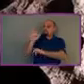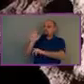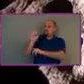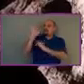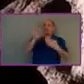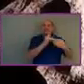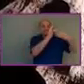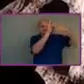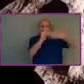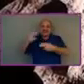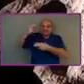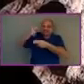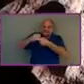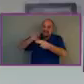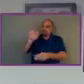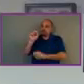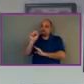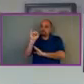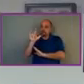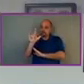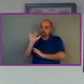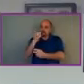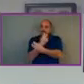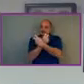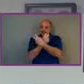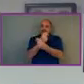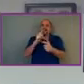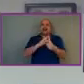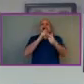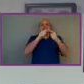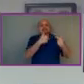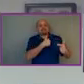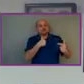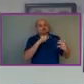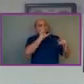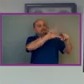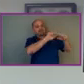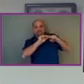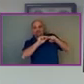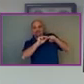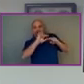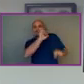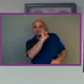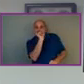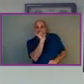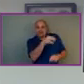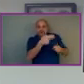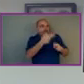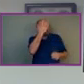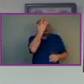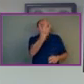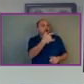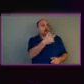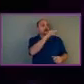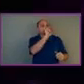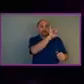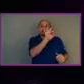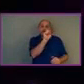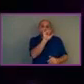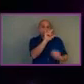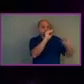taught us about the origins of humanity, the Lucy asteroid mission will teach us about the origins of the solar system.